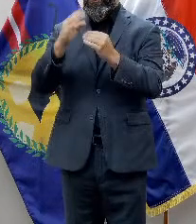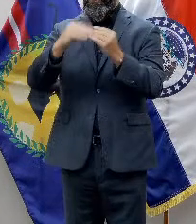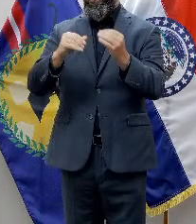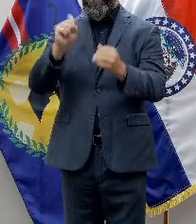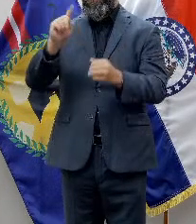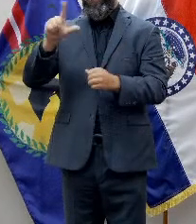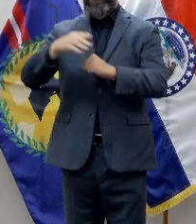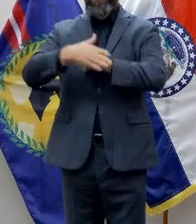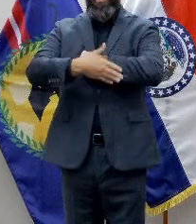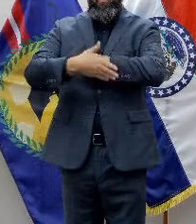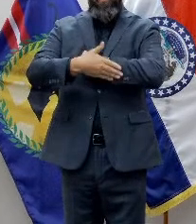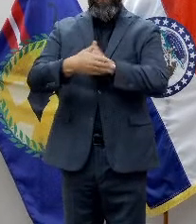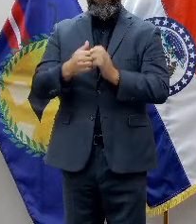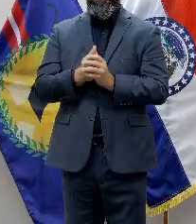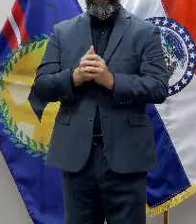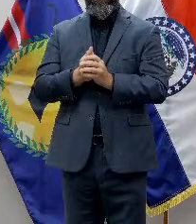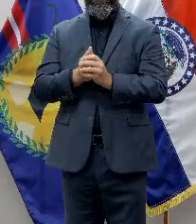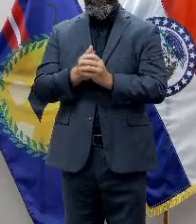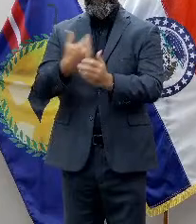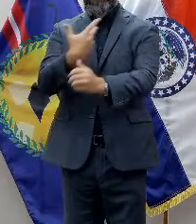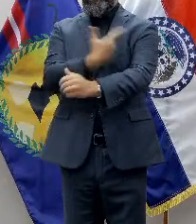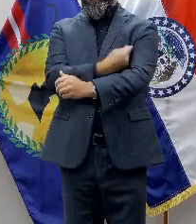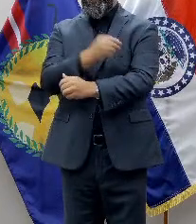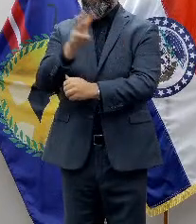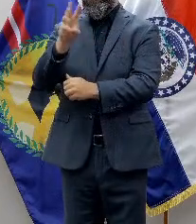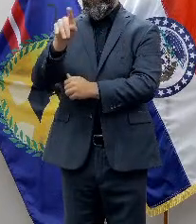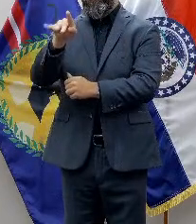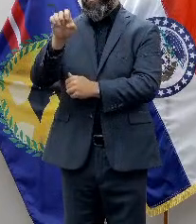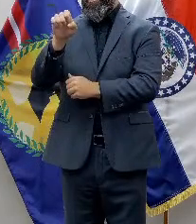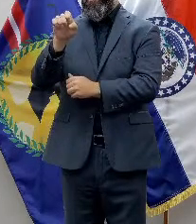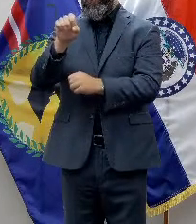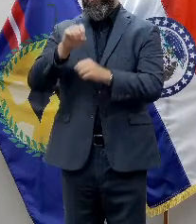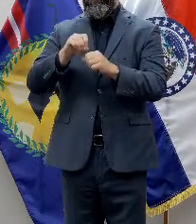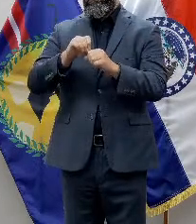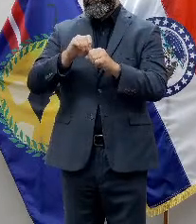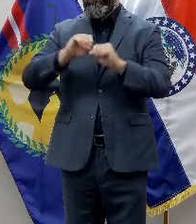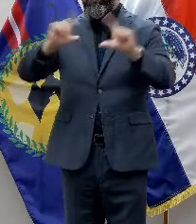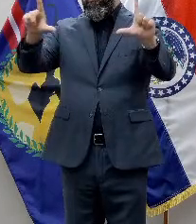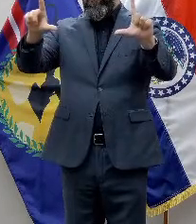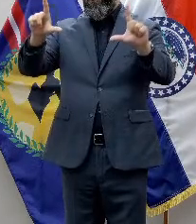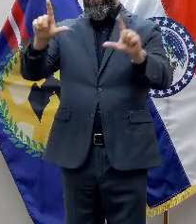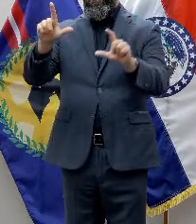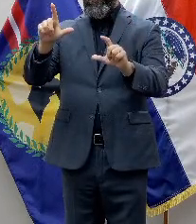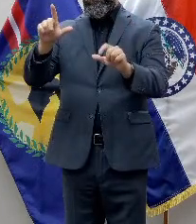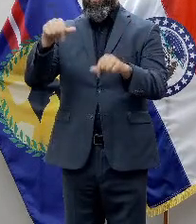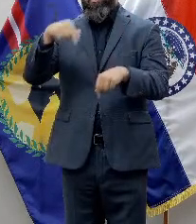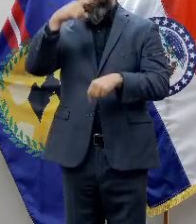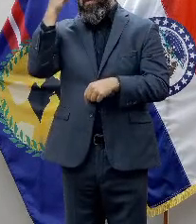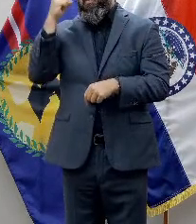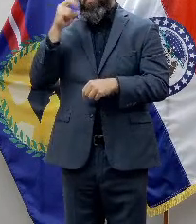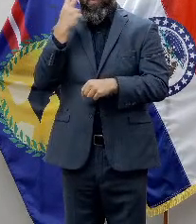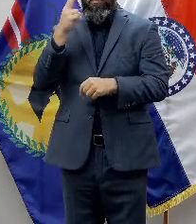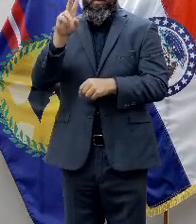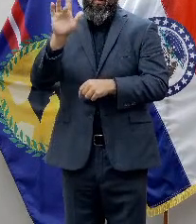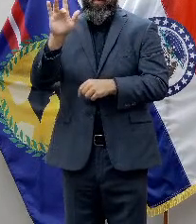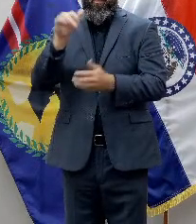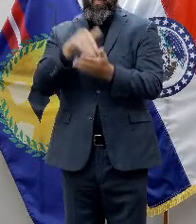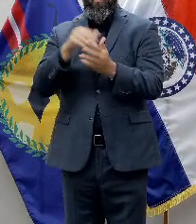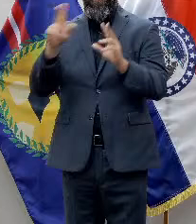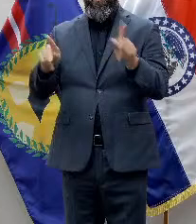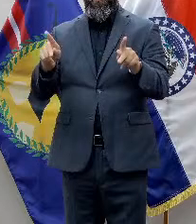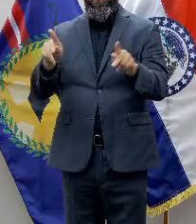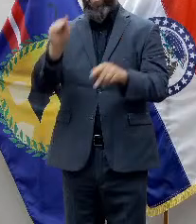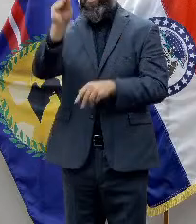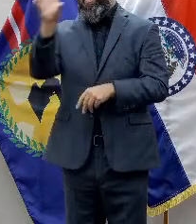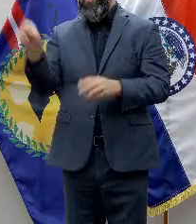residents. So the vaccination website, which we launched earlier this summer, has been seeing about 25,000 visitors. Our African American audiences have